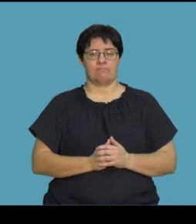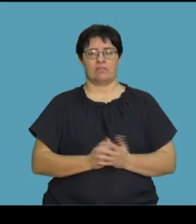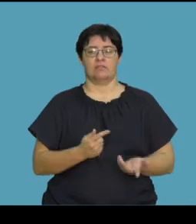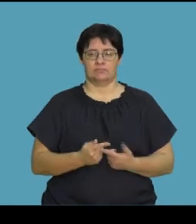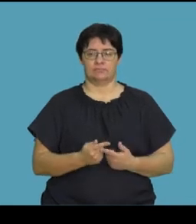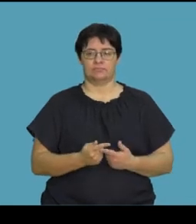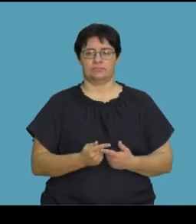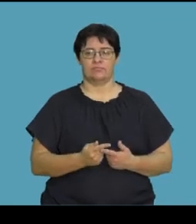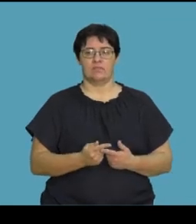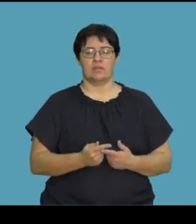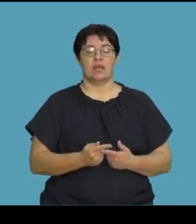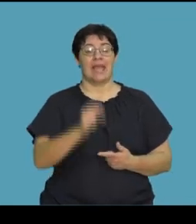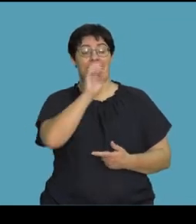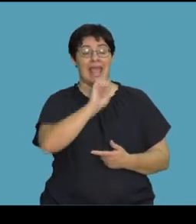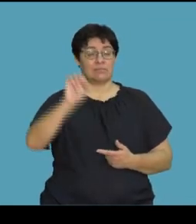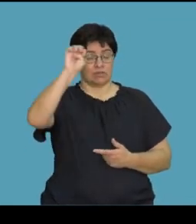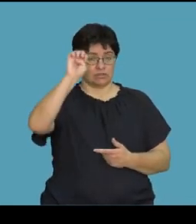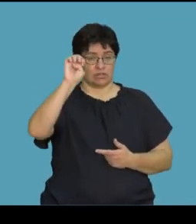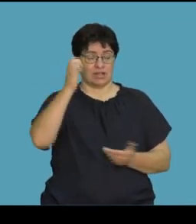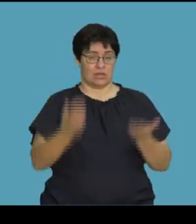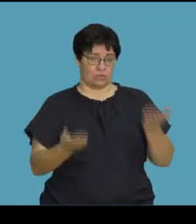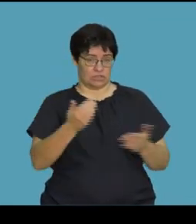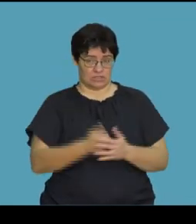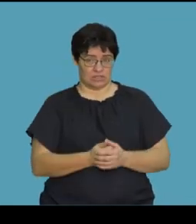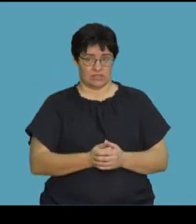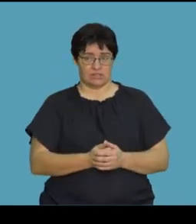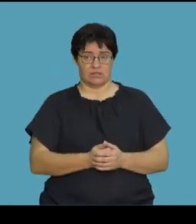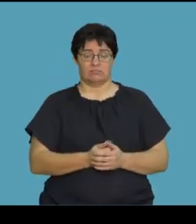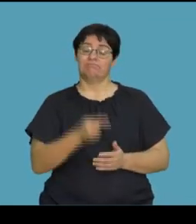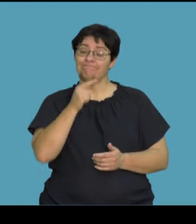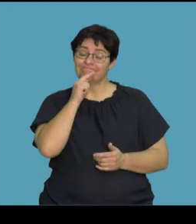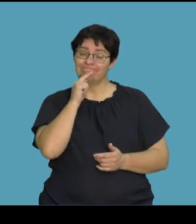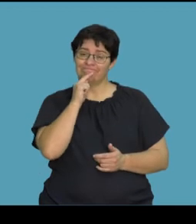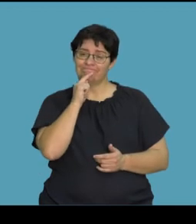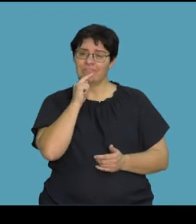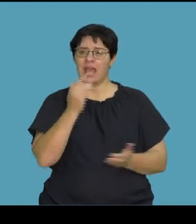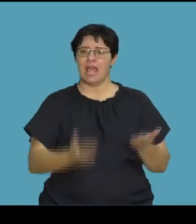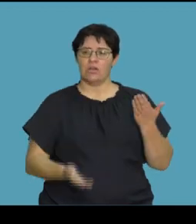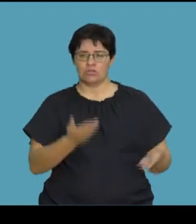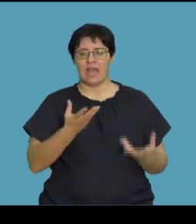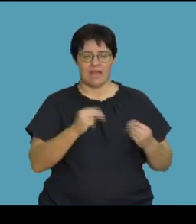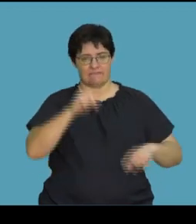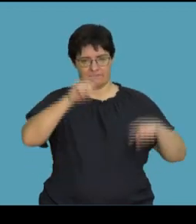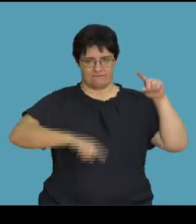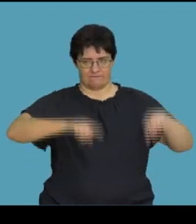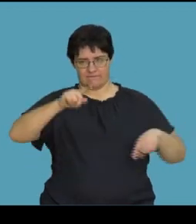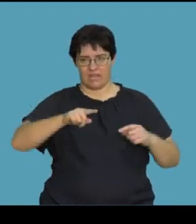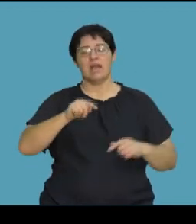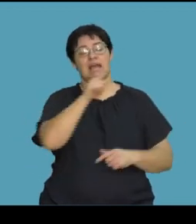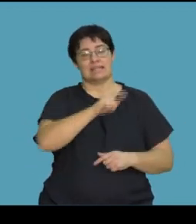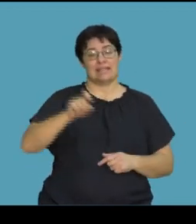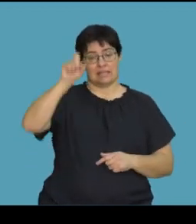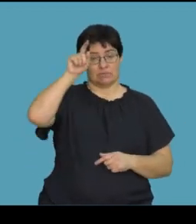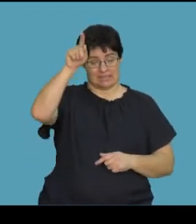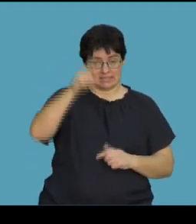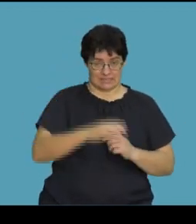Exponential equations will be equations that are having the variable as the exponent, right?